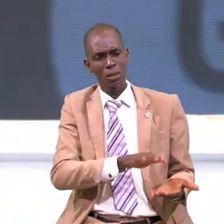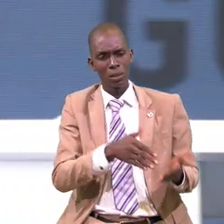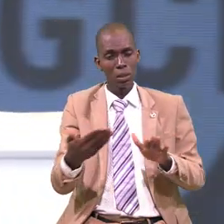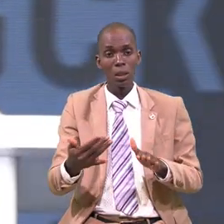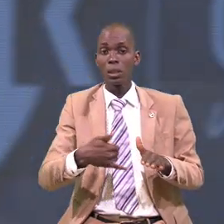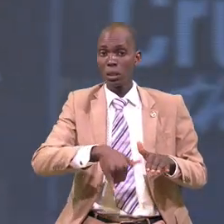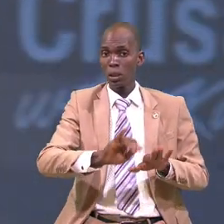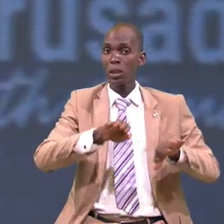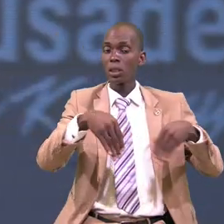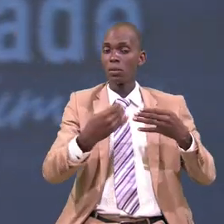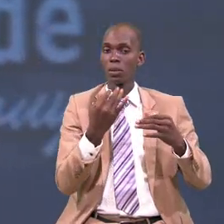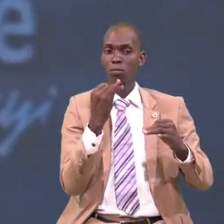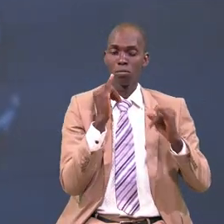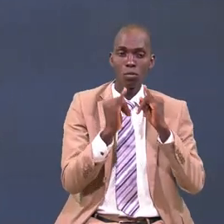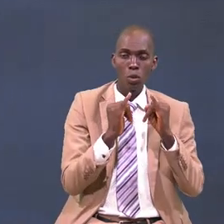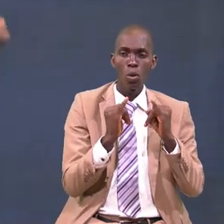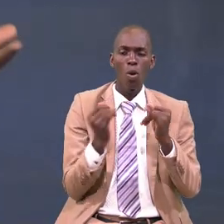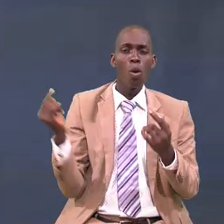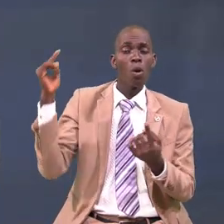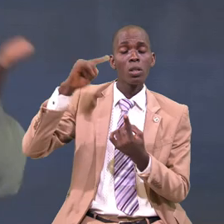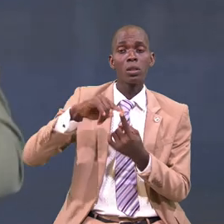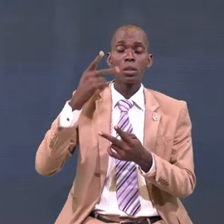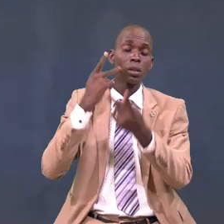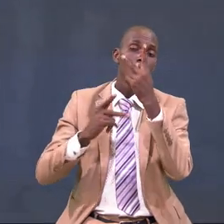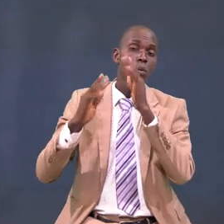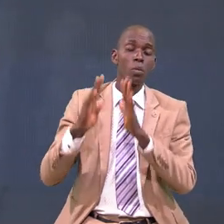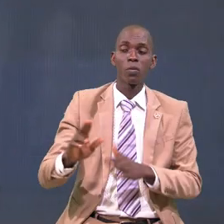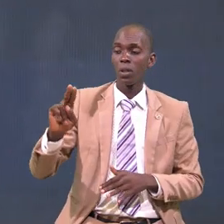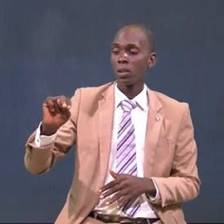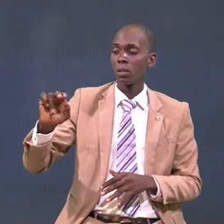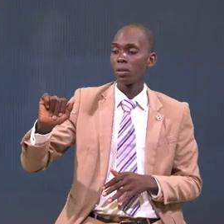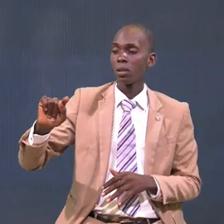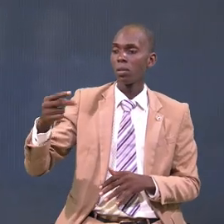Until Nathan said, "Thou art the man."